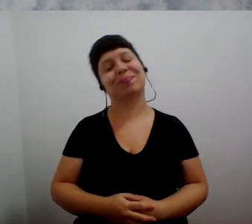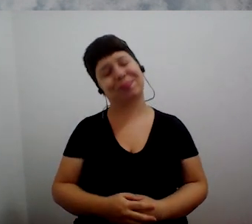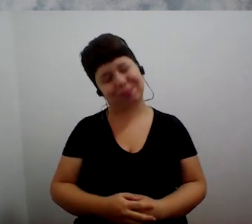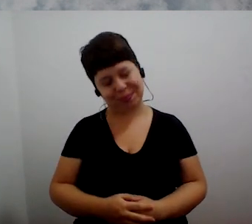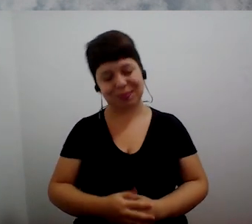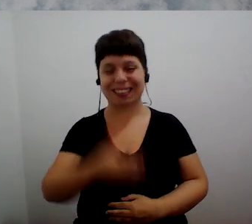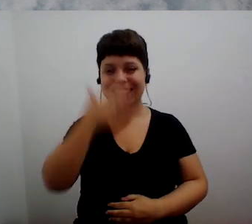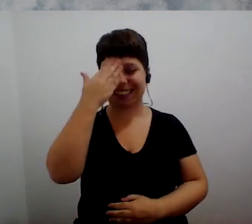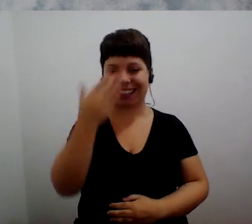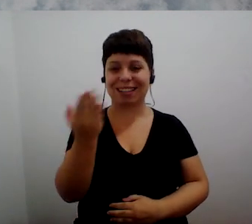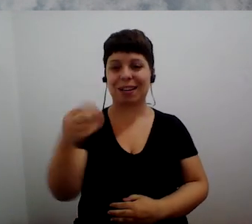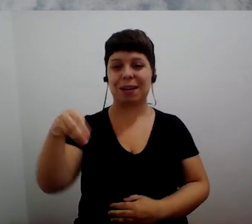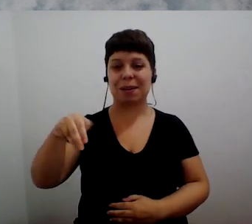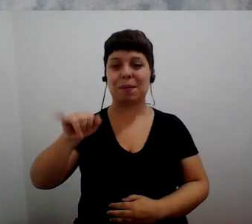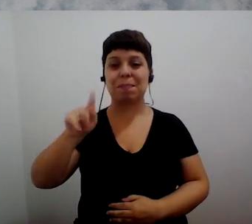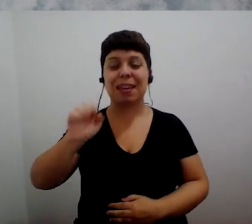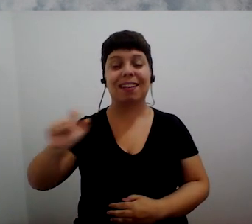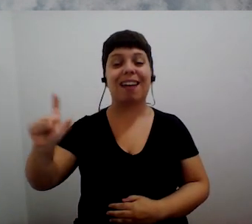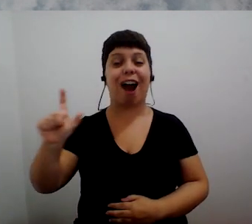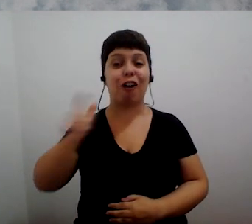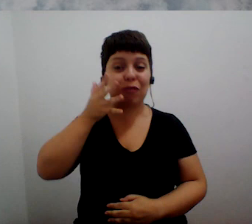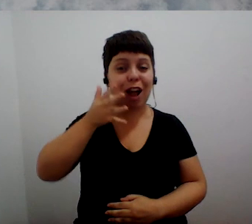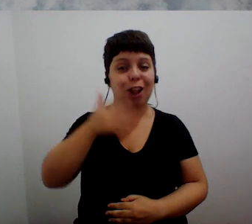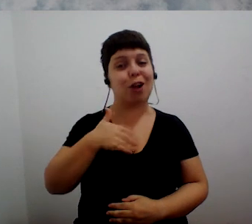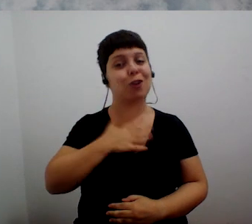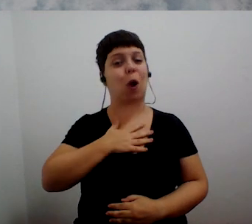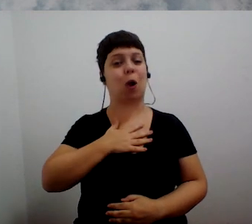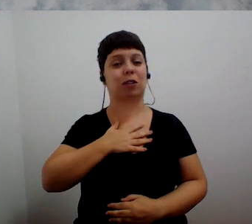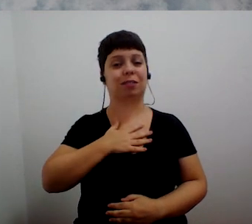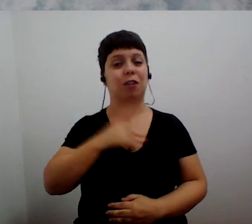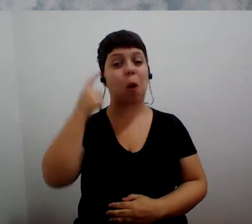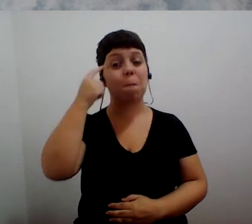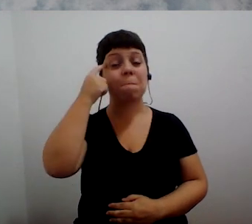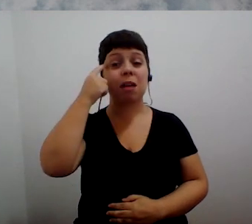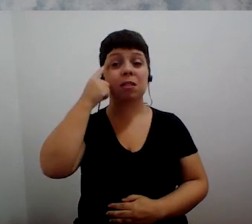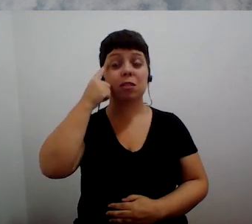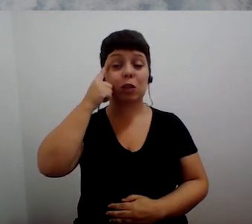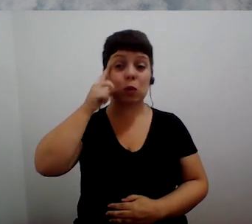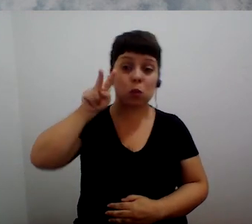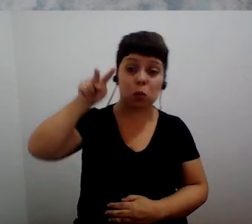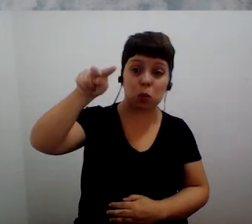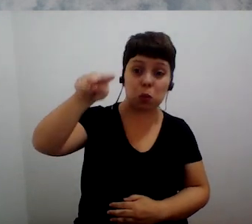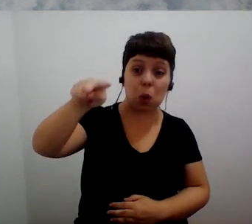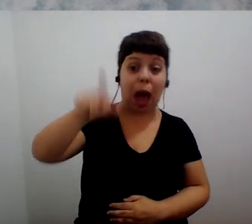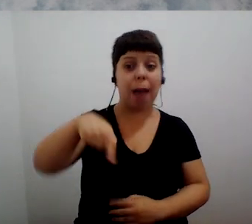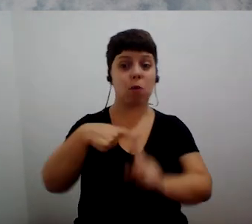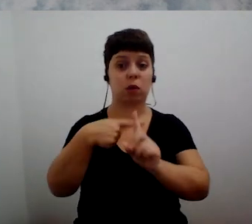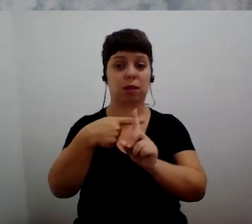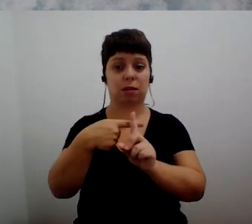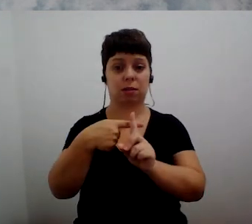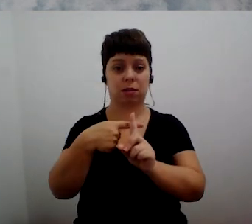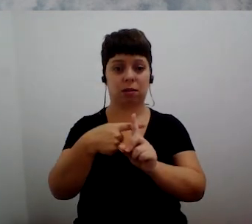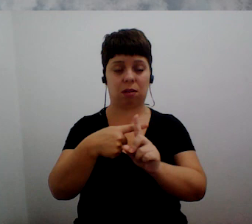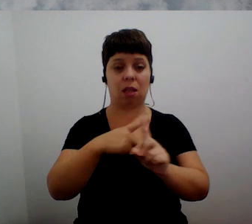you, Miguel. I think the outlook is positive. We have legal agreements upcoming. We